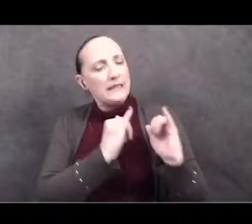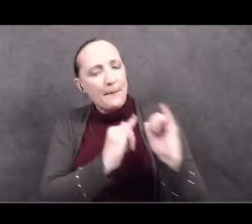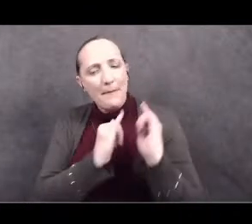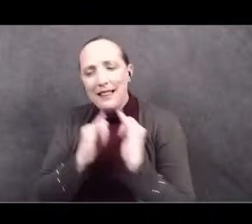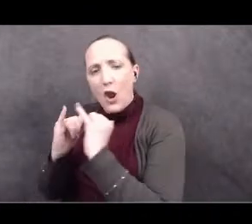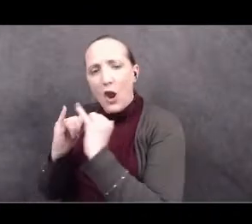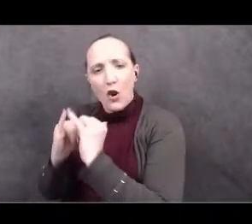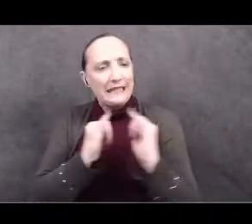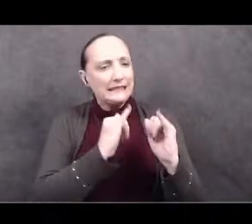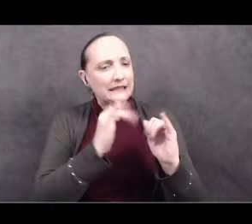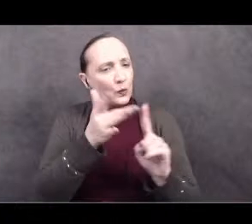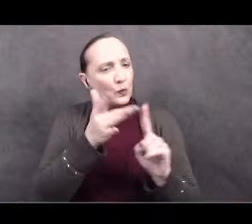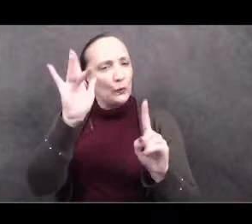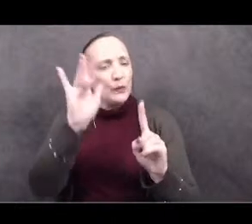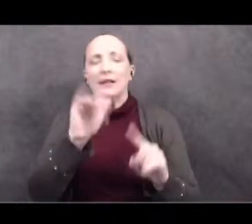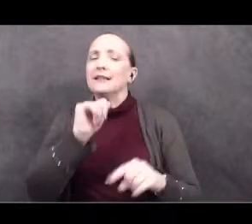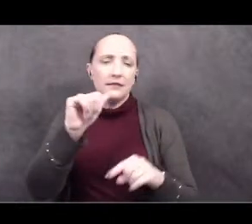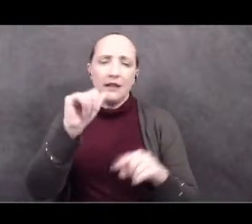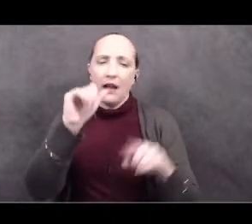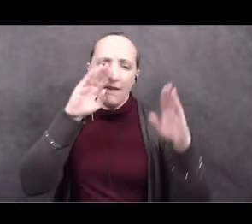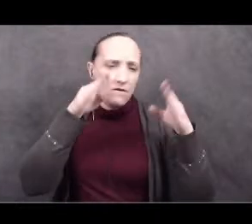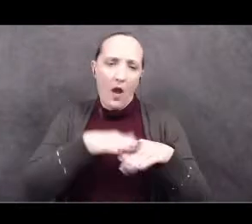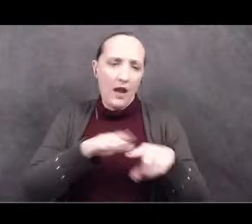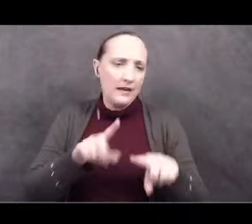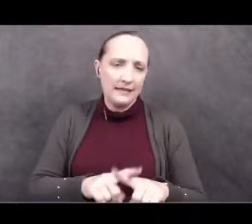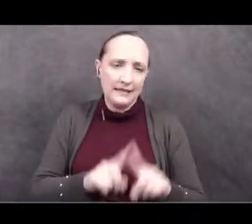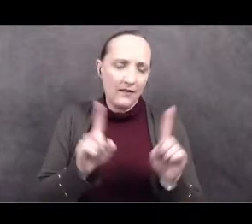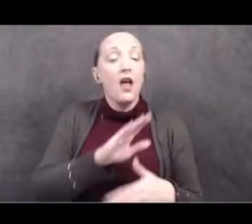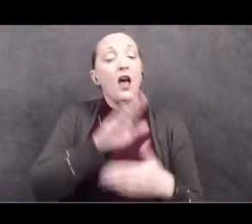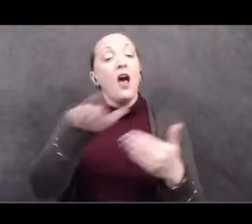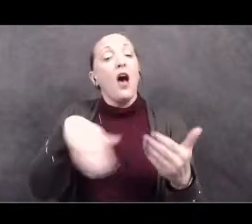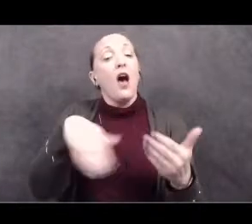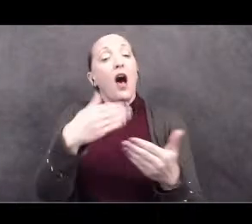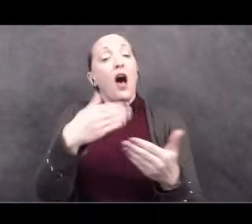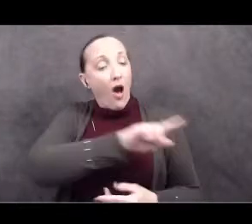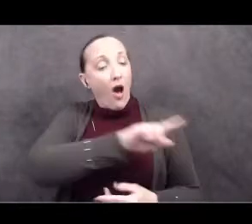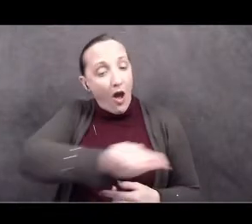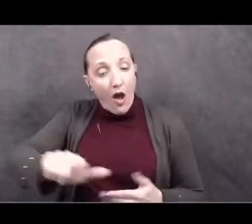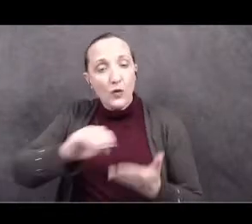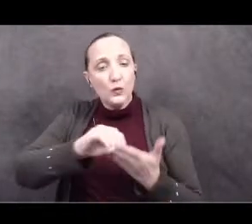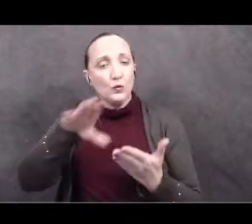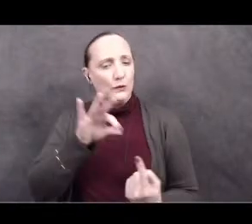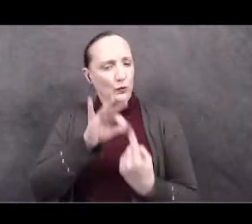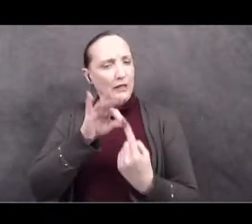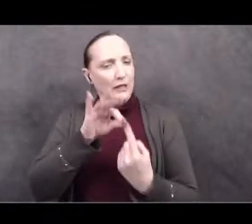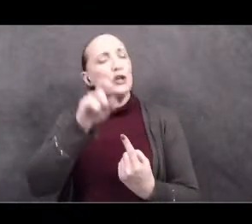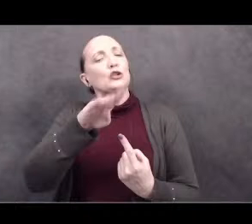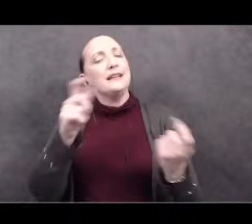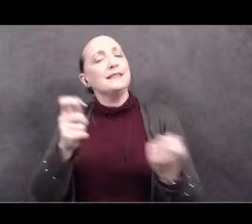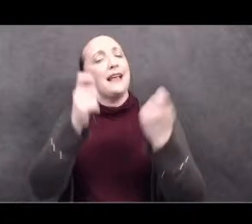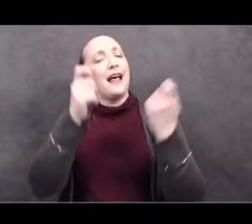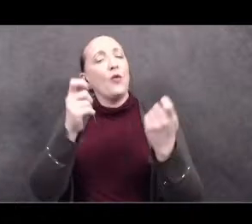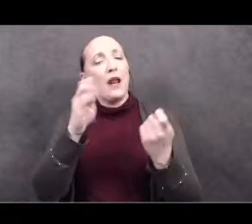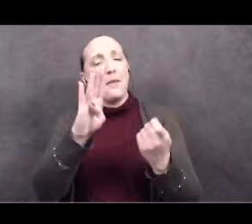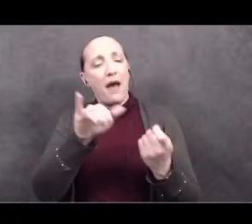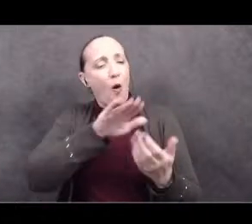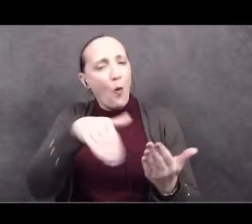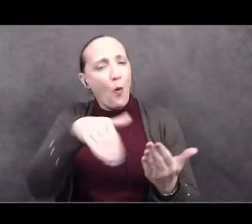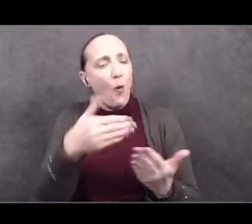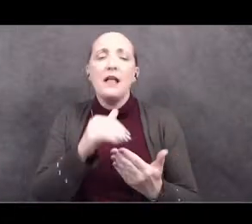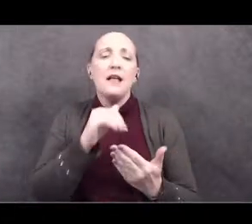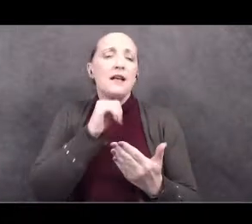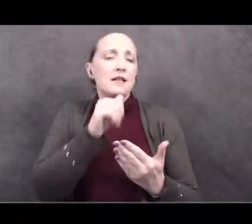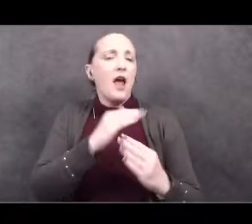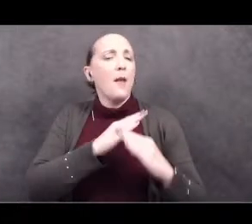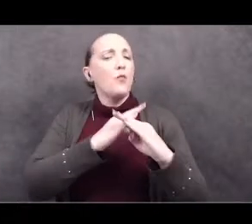cjusd students are unique and these differences should be celebrated by all not keep us from interacting and learning from one another in